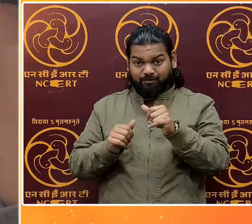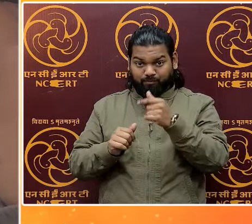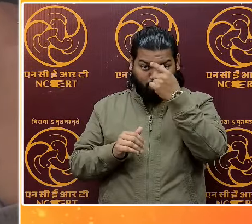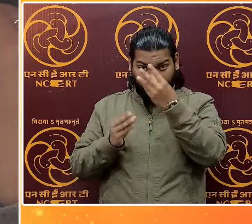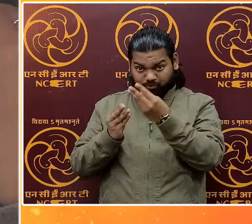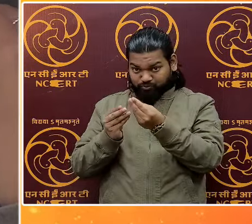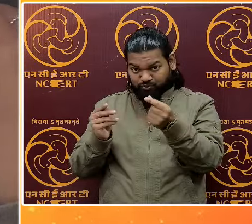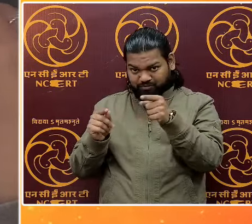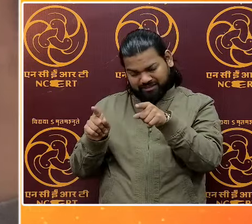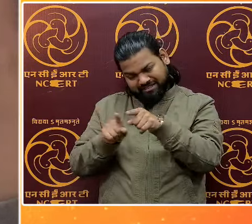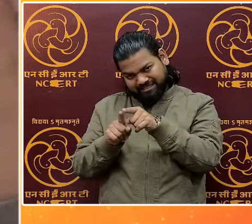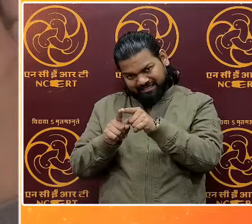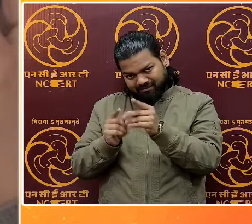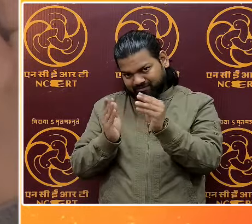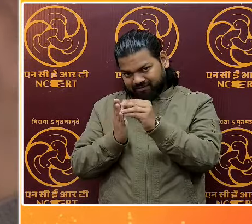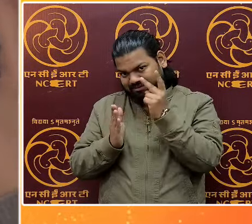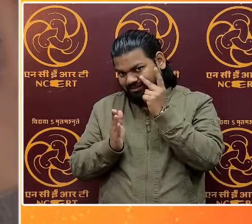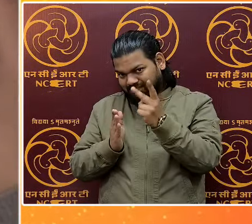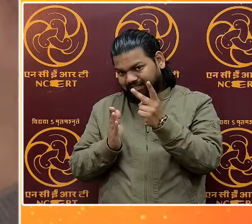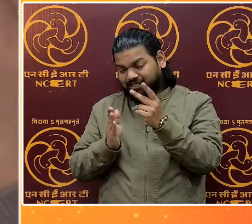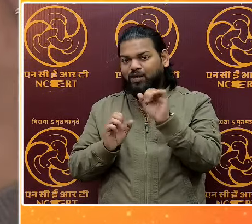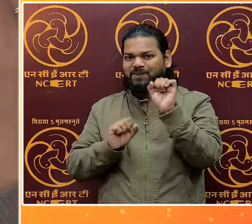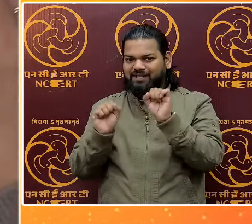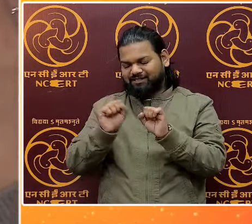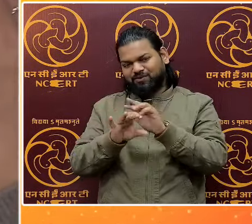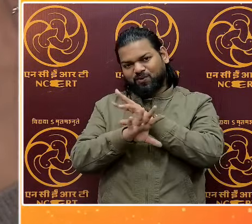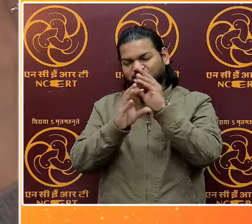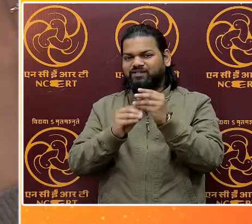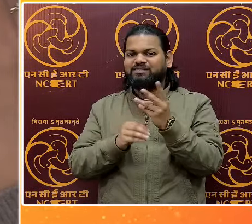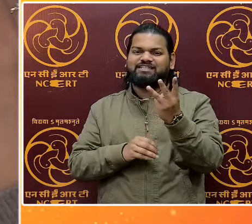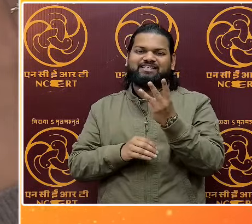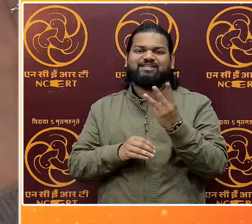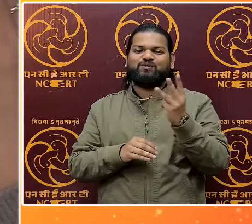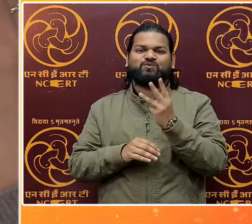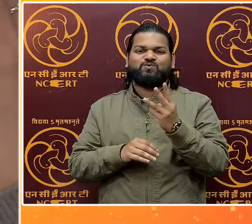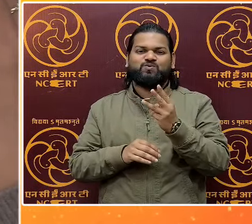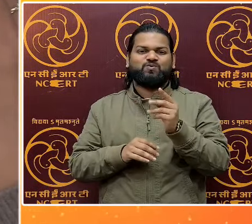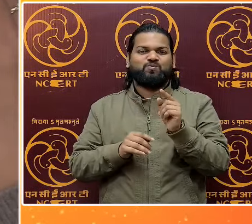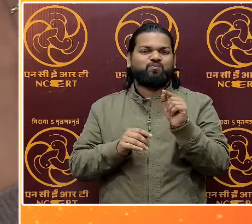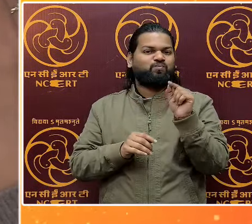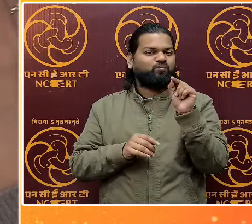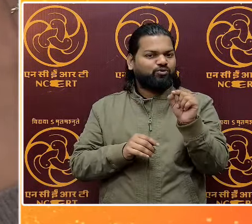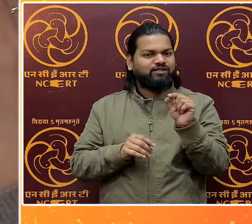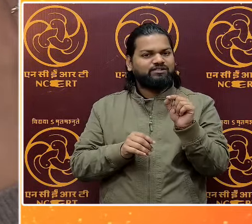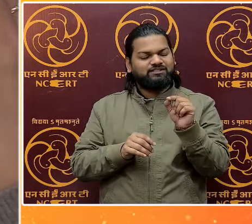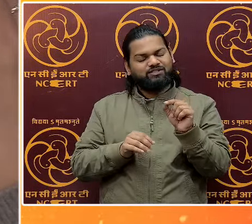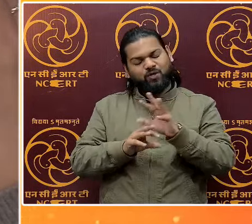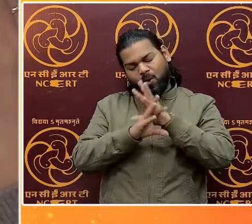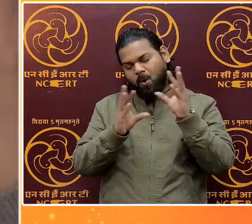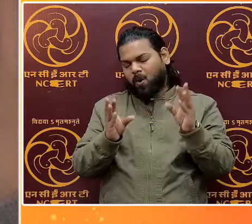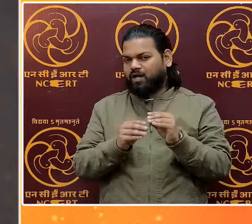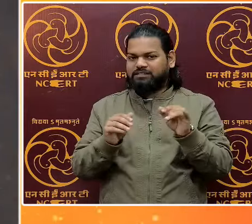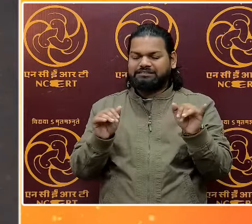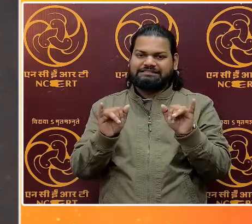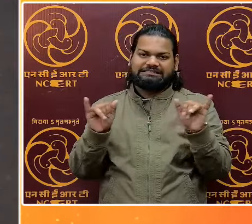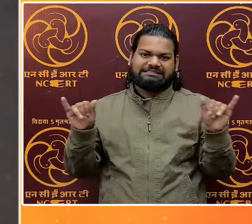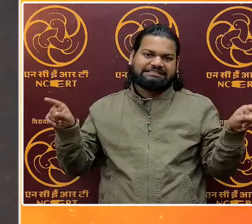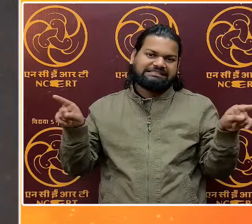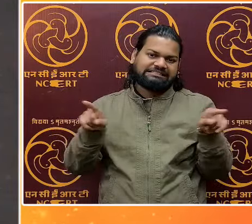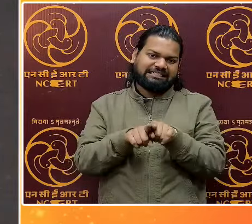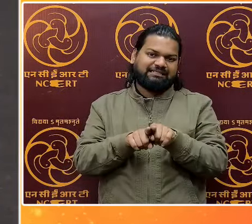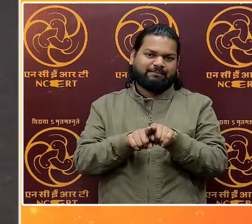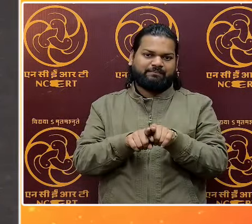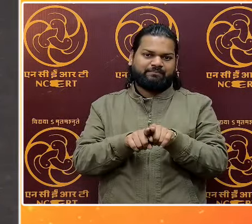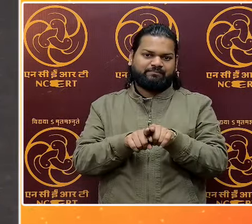and with the help of this activity also, that yes, always angle I will remain equal to